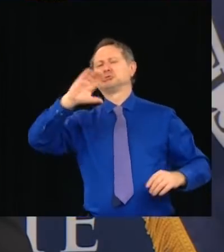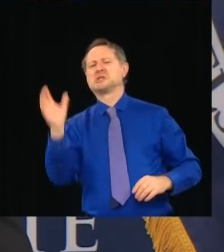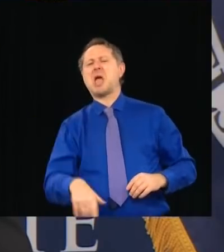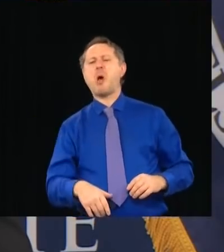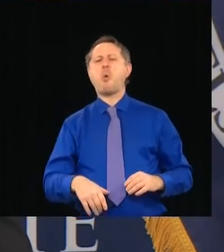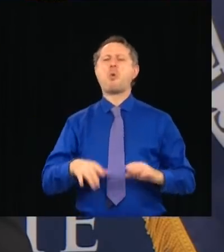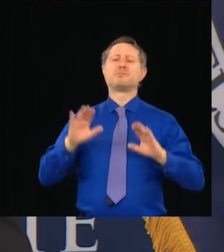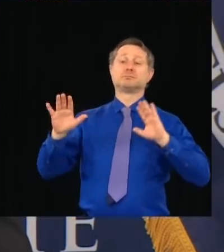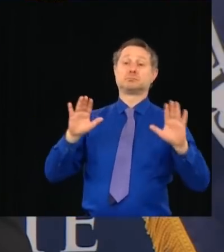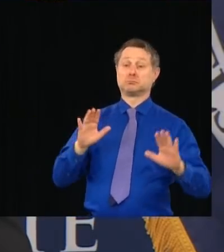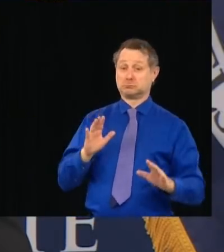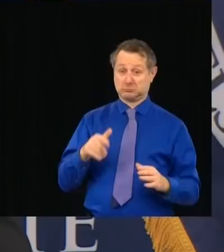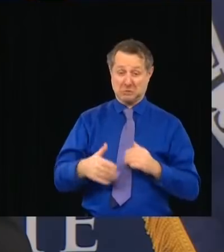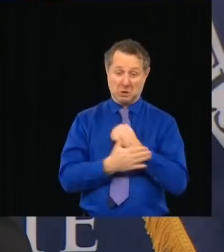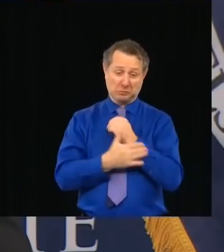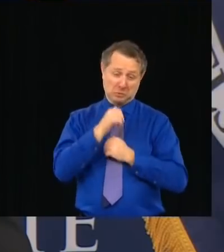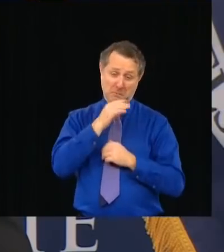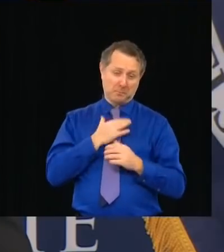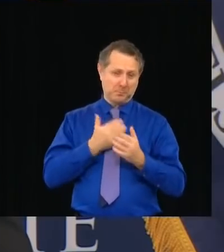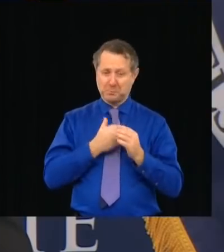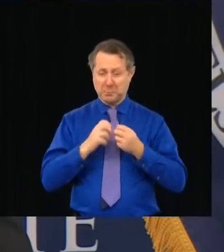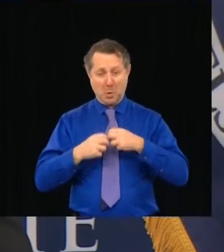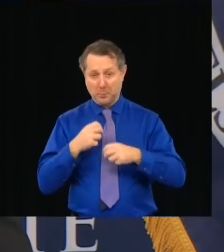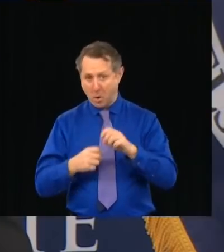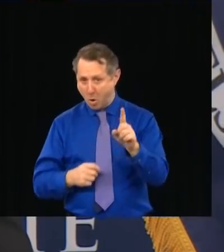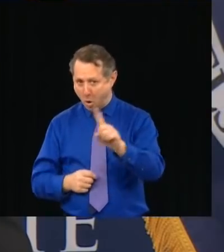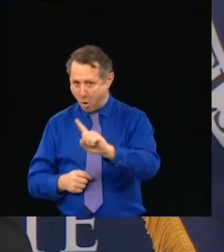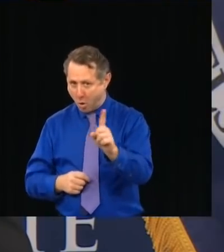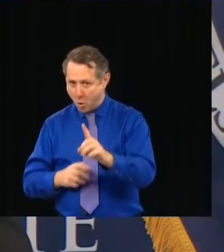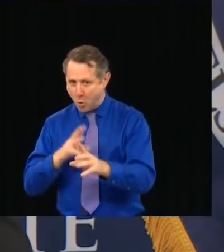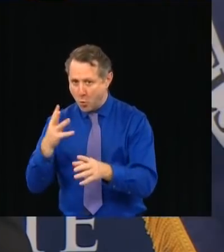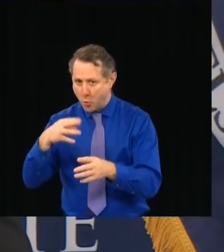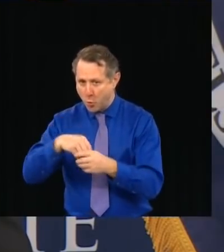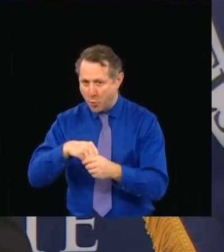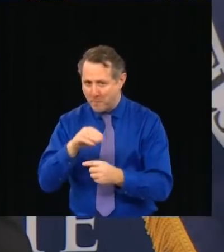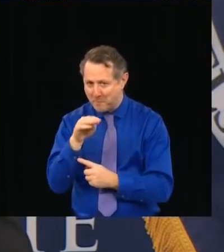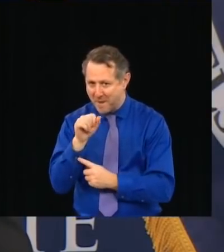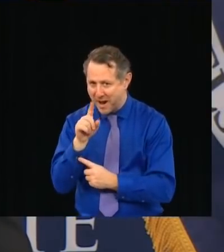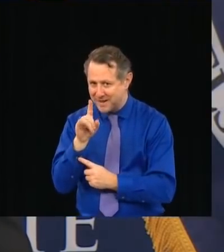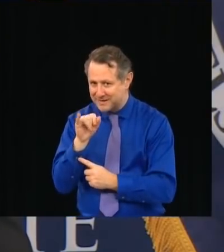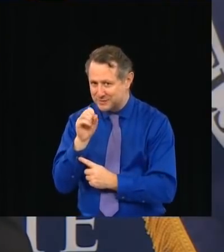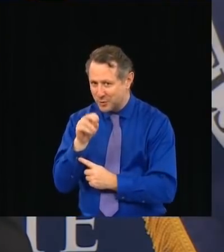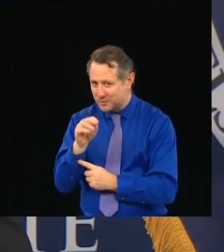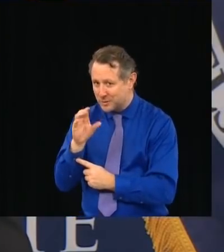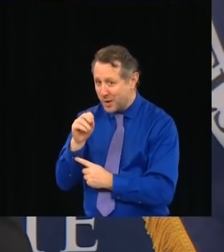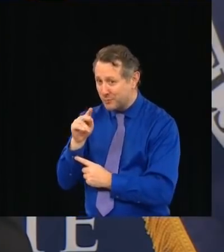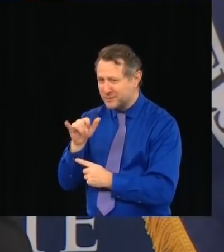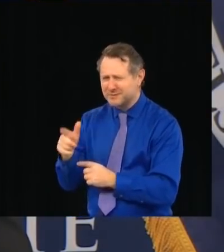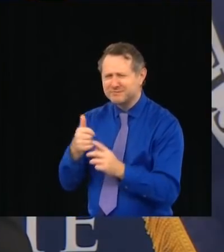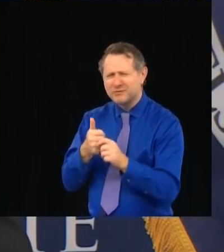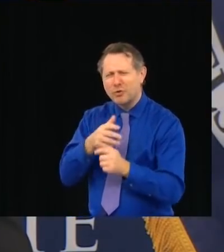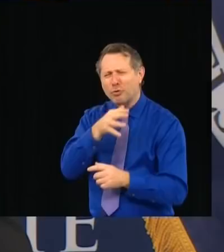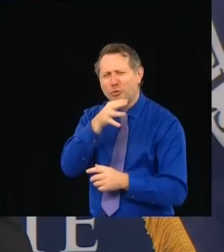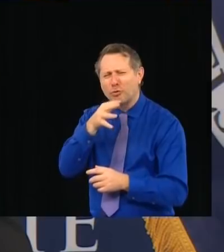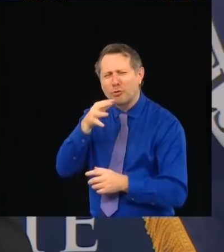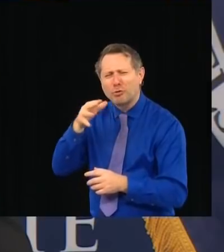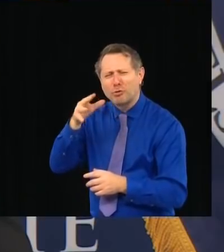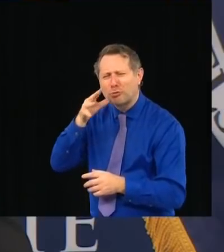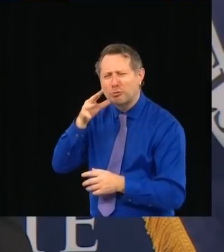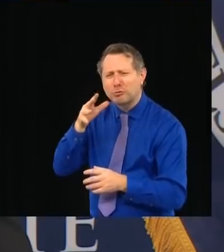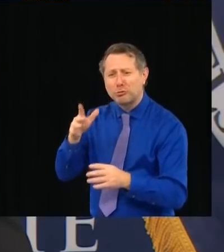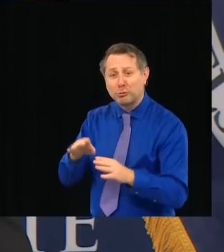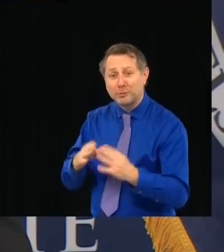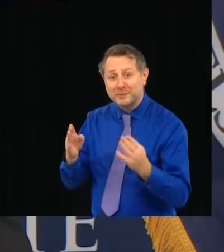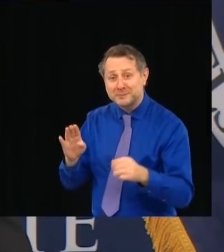No, it's Madison County, which is a rural county. You open a plant, you open a